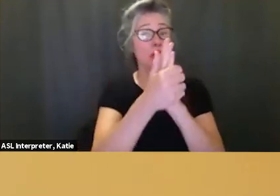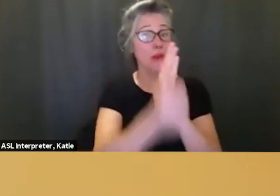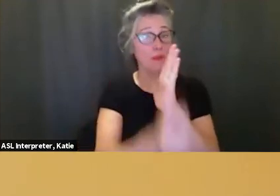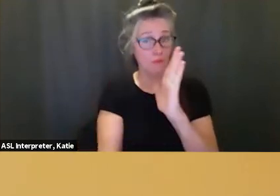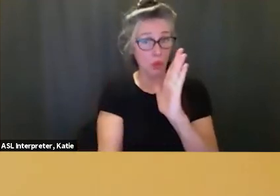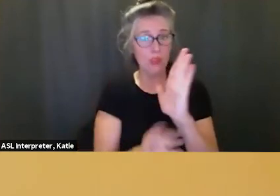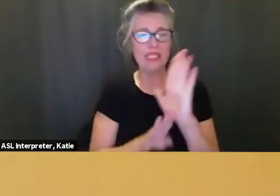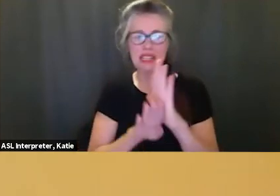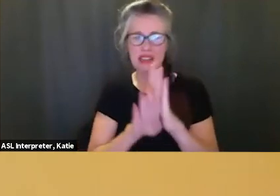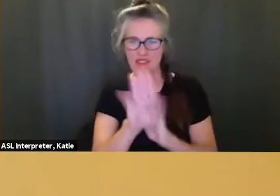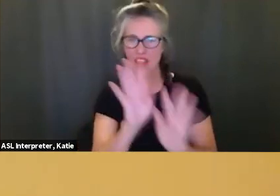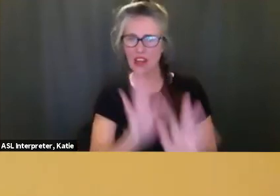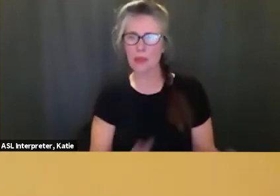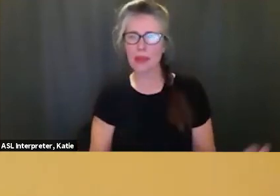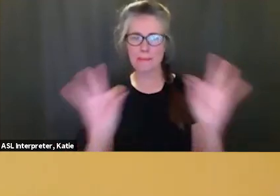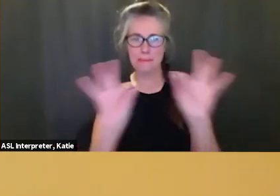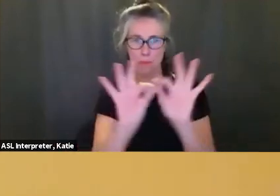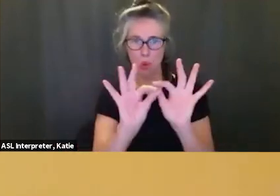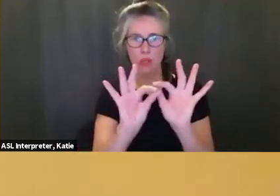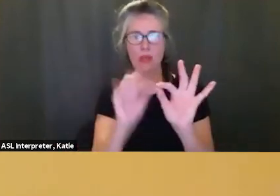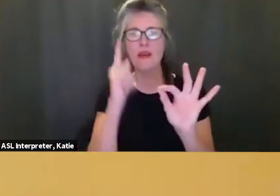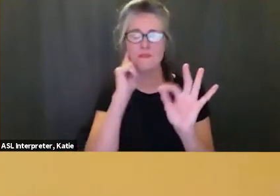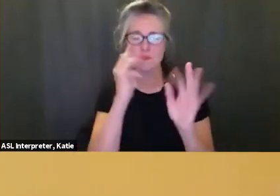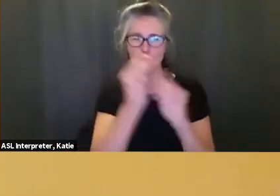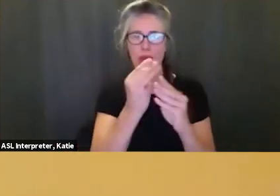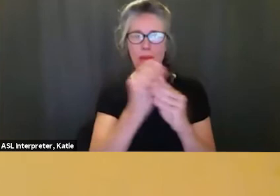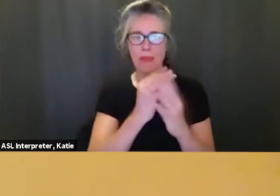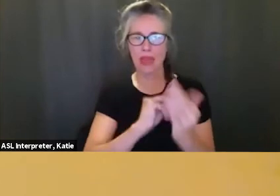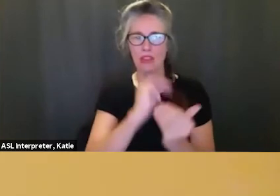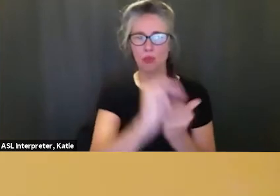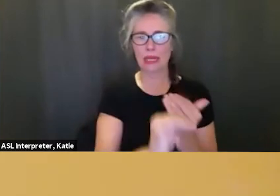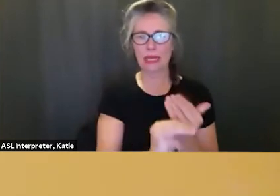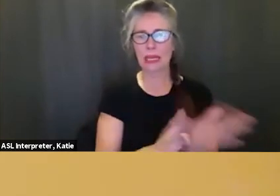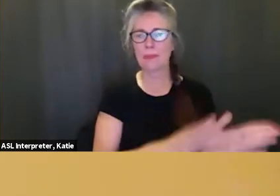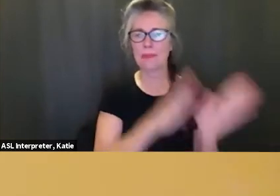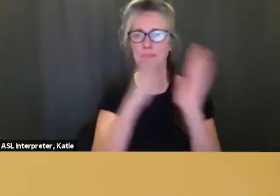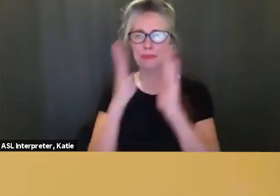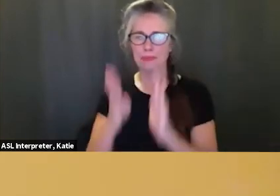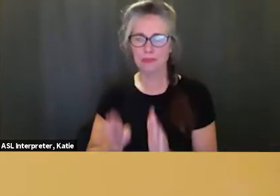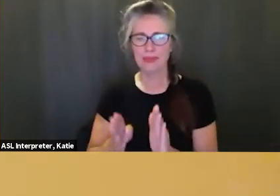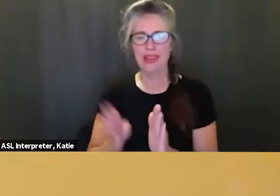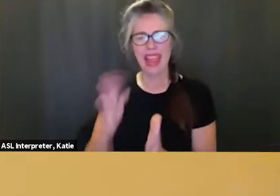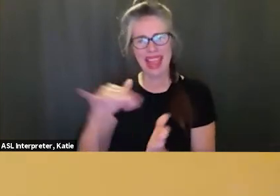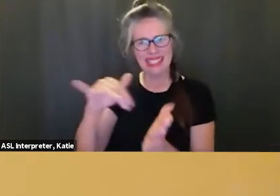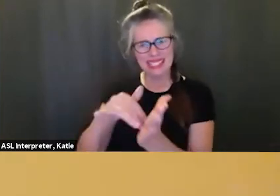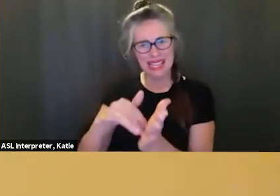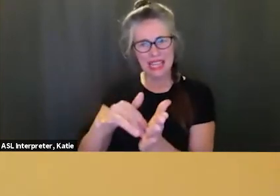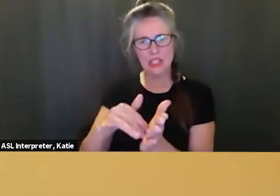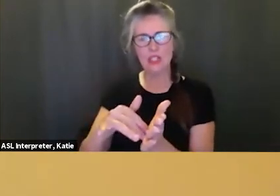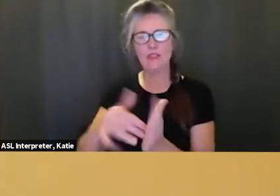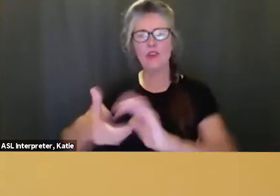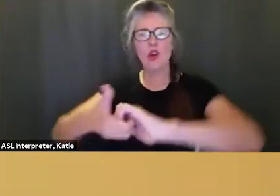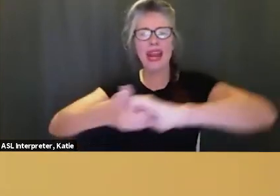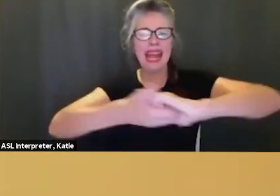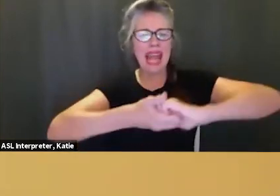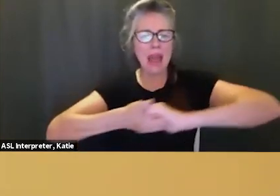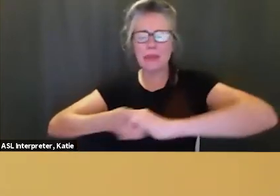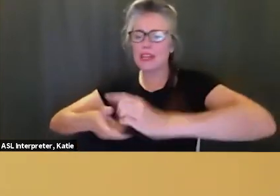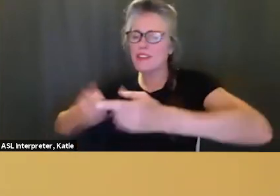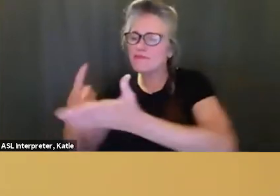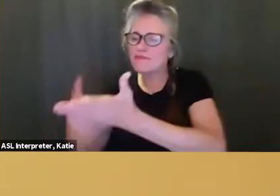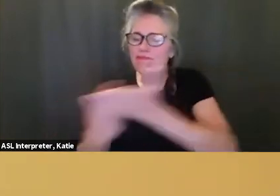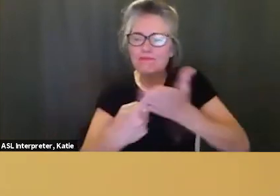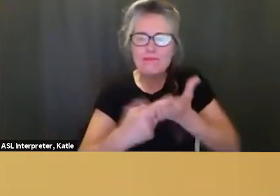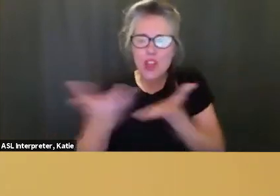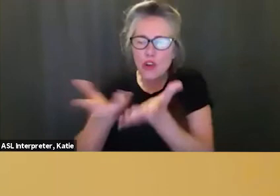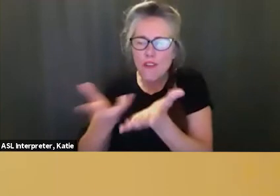with a math curriculum, and the centering of collaborative conversations,